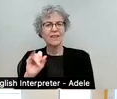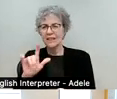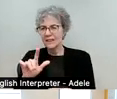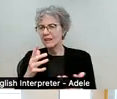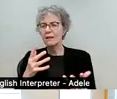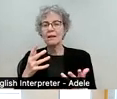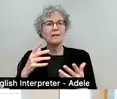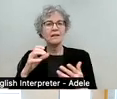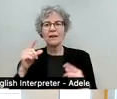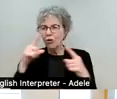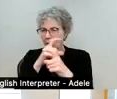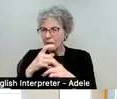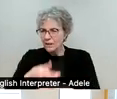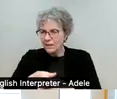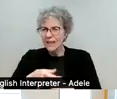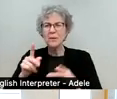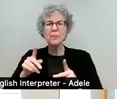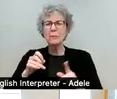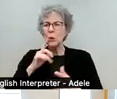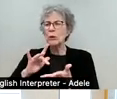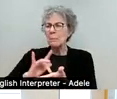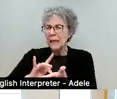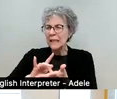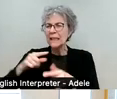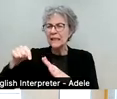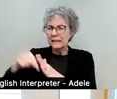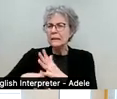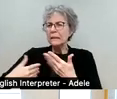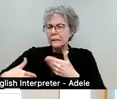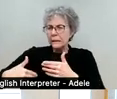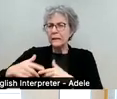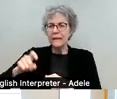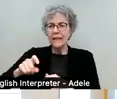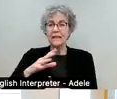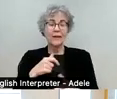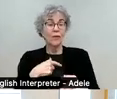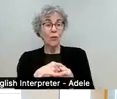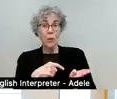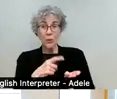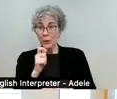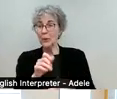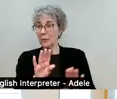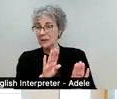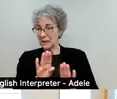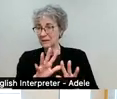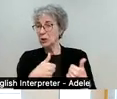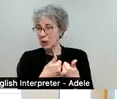medically fragile, medically intensive conditions, and those with behaviors that challenge.